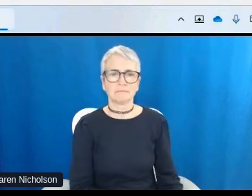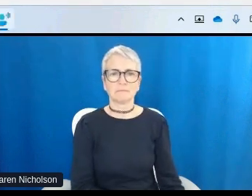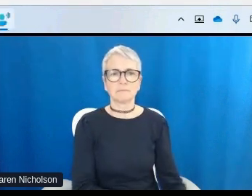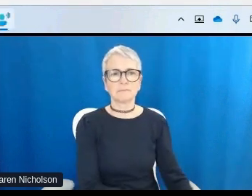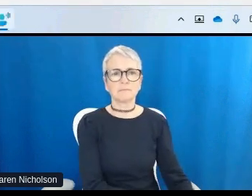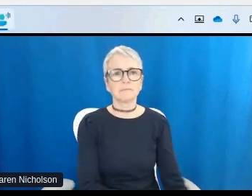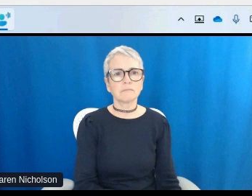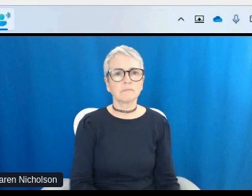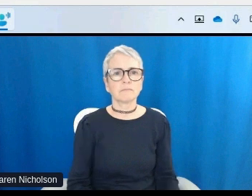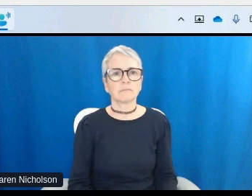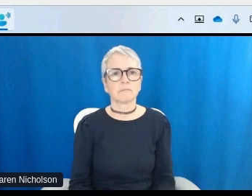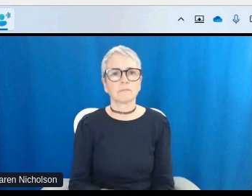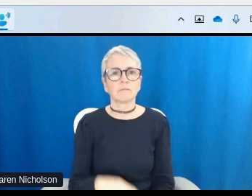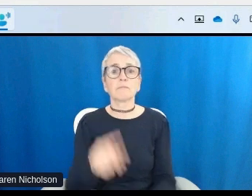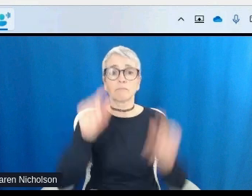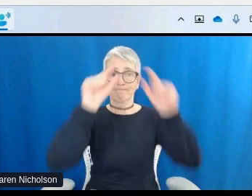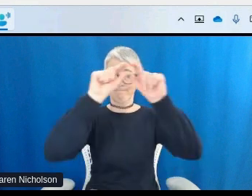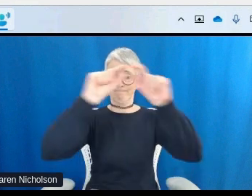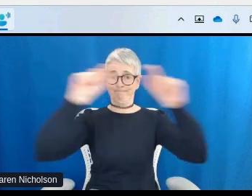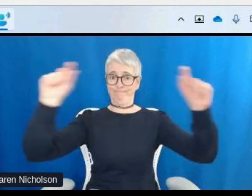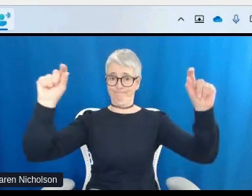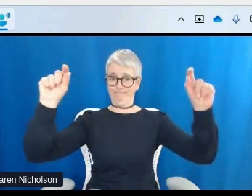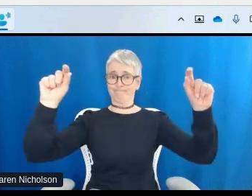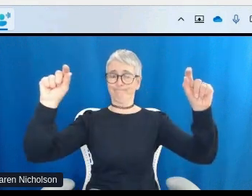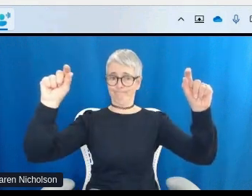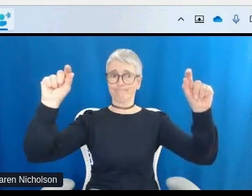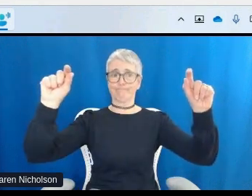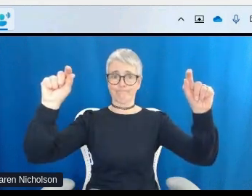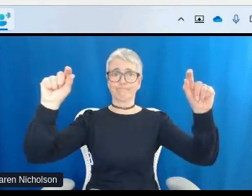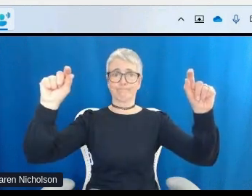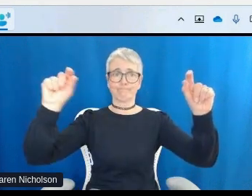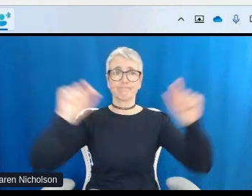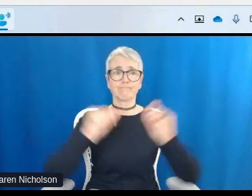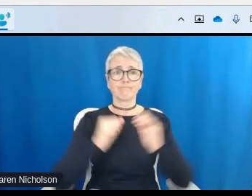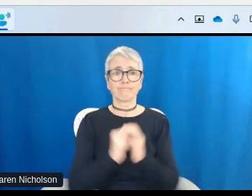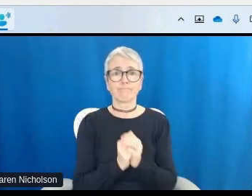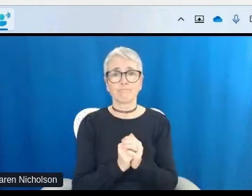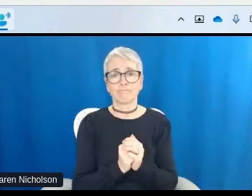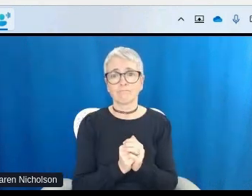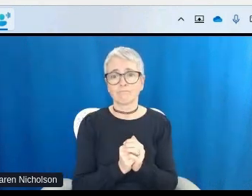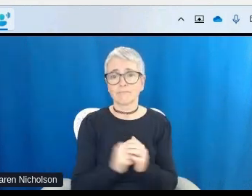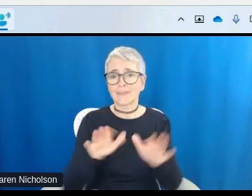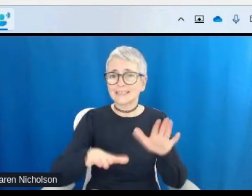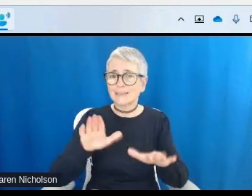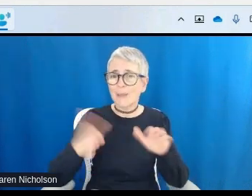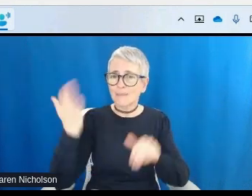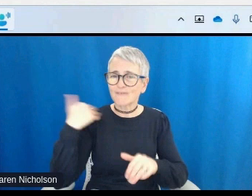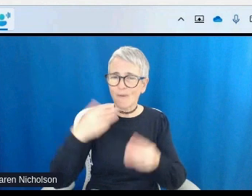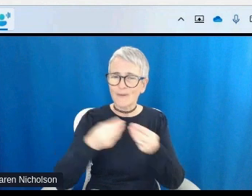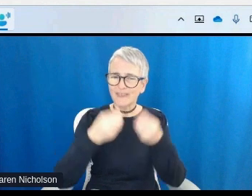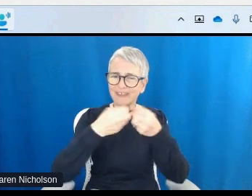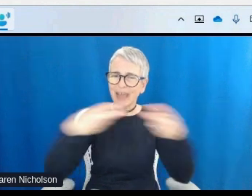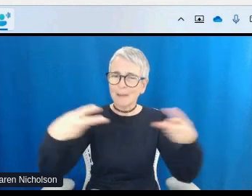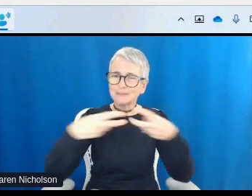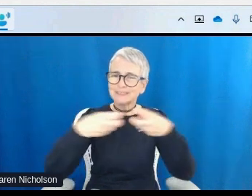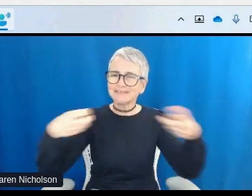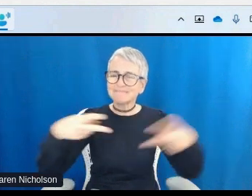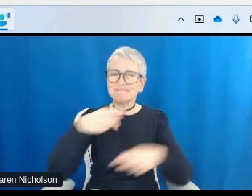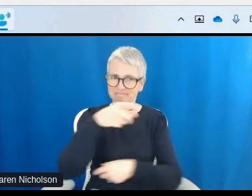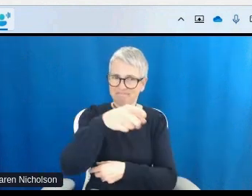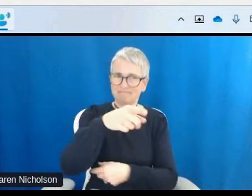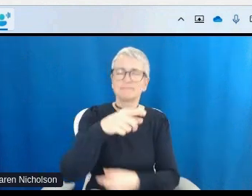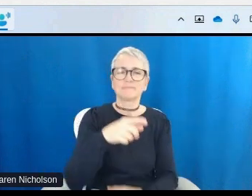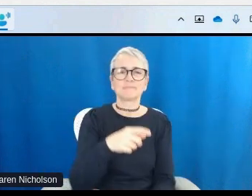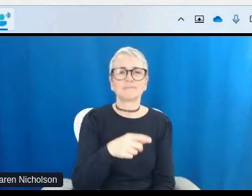you'll see a bar appears along the screen, not too unlike the one that we had for live captions. But what it does is it